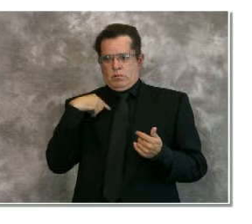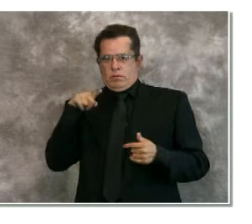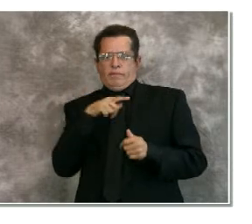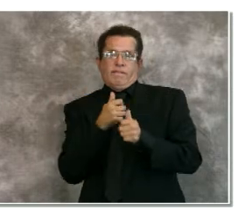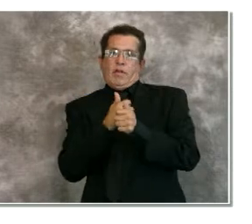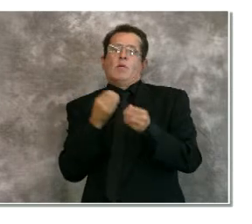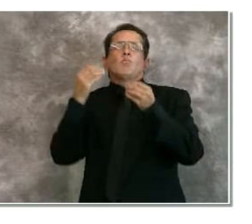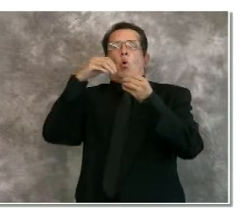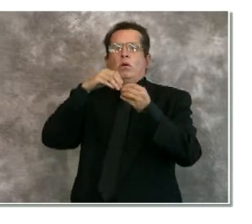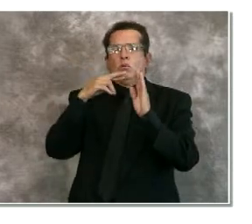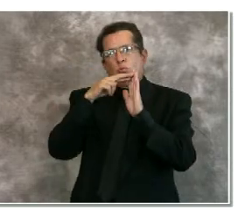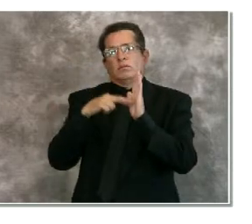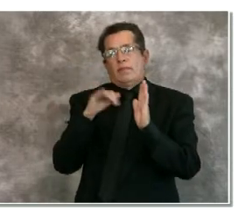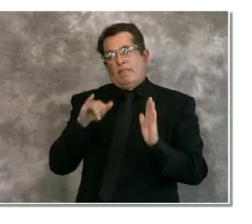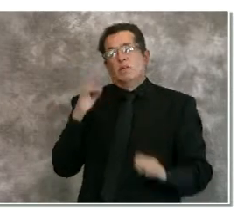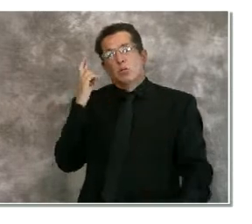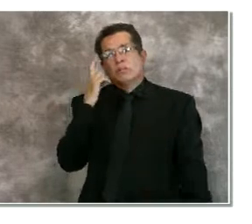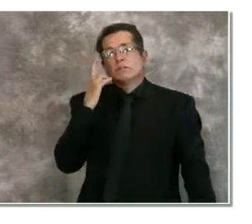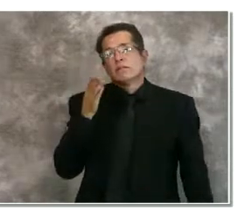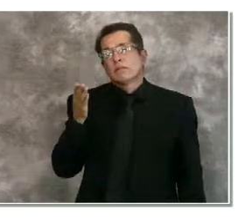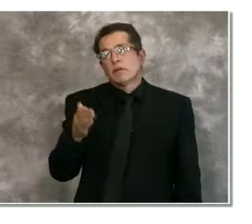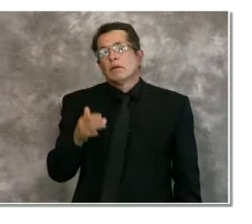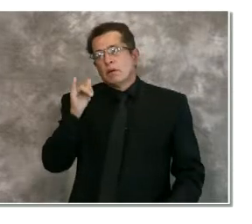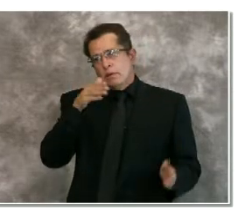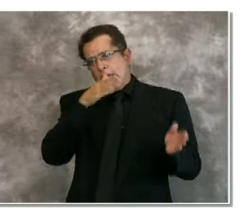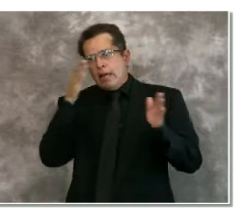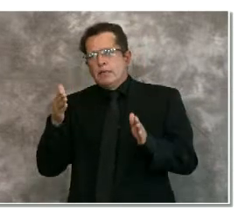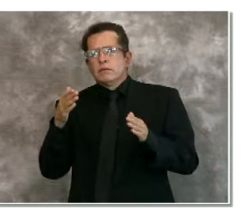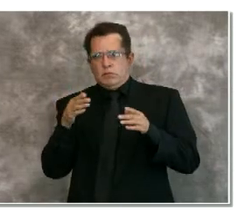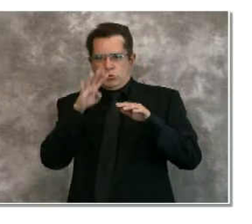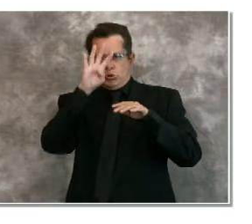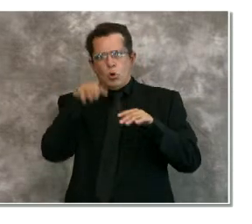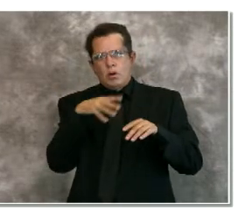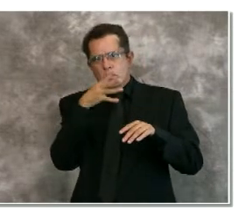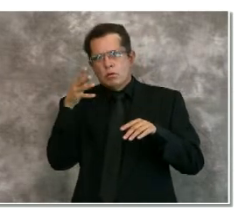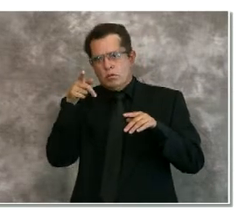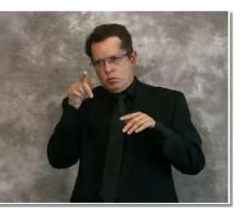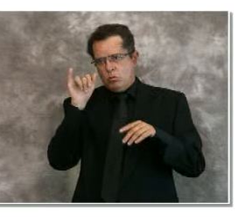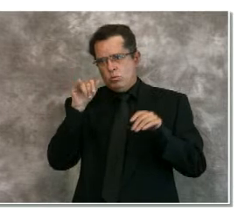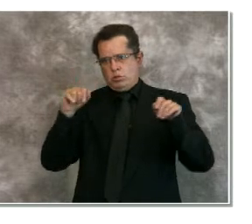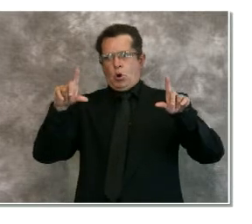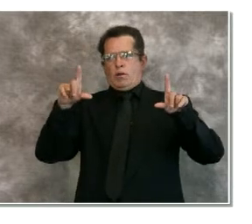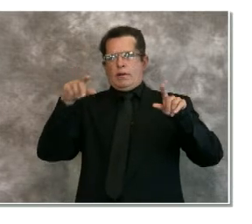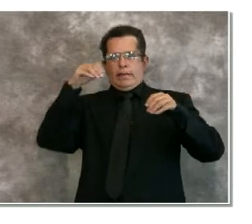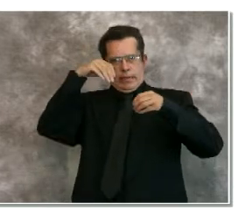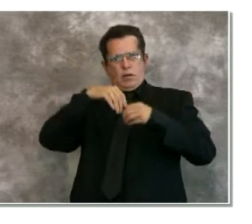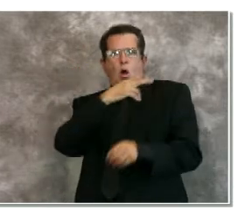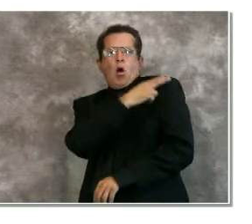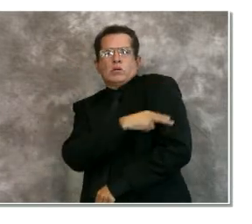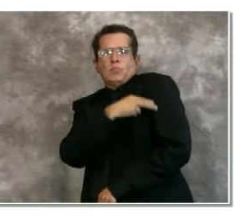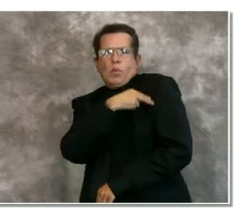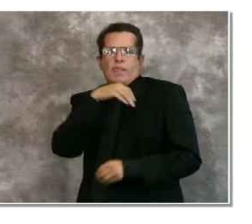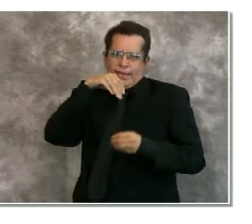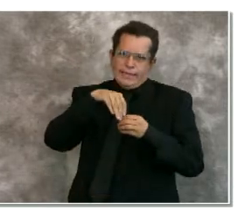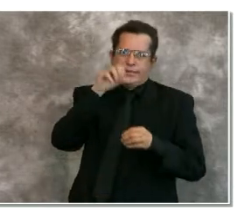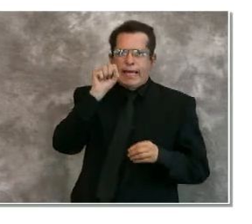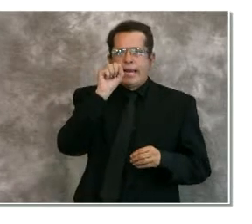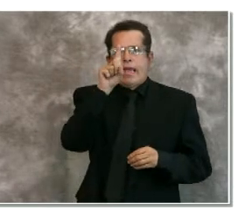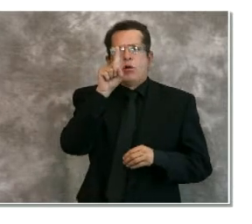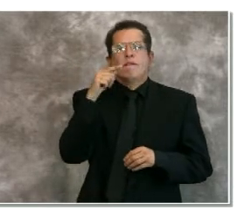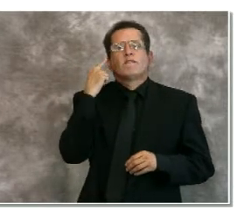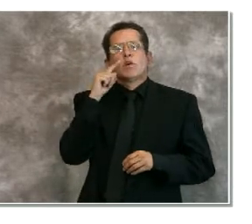action. Our next chart, number 3, you will see here is hospital census in San Diego County for COVID